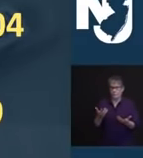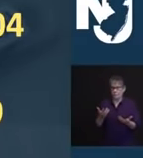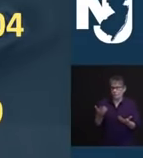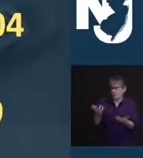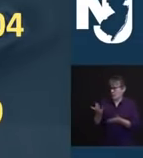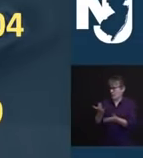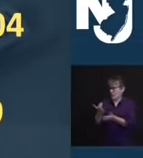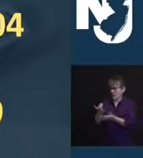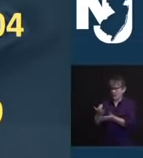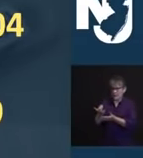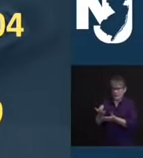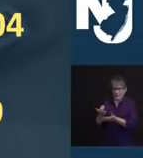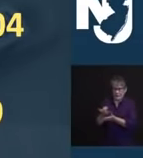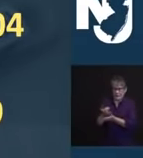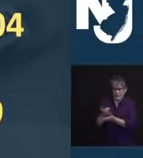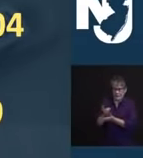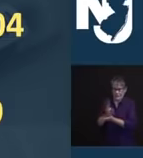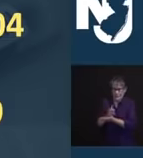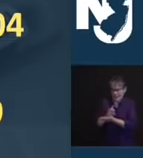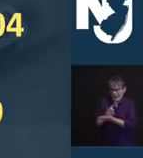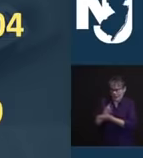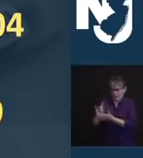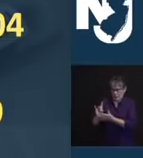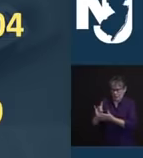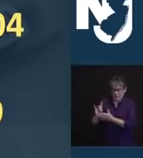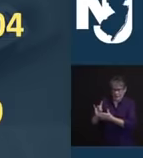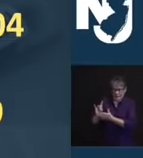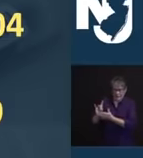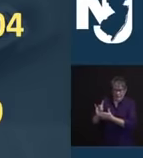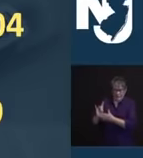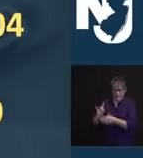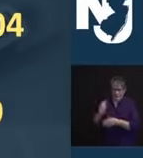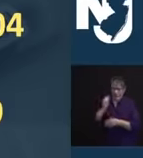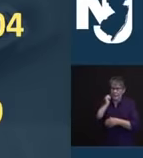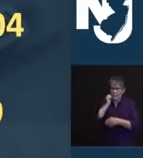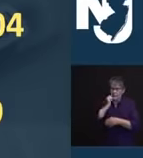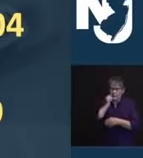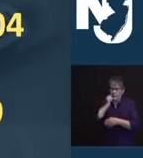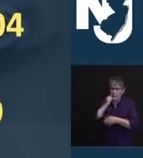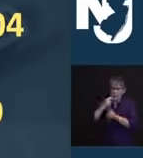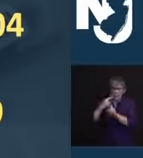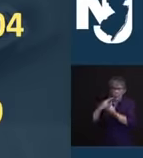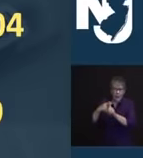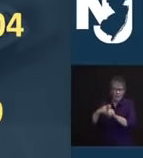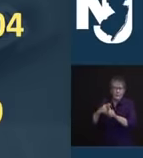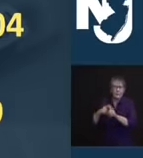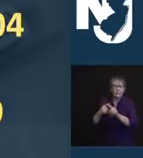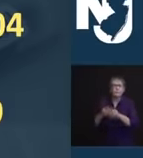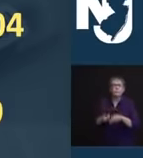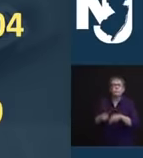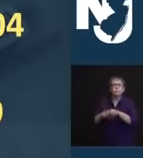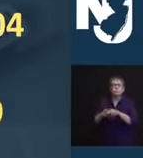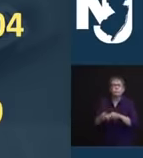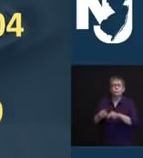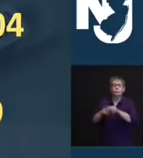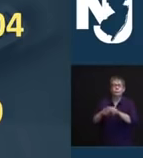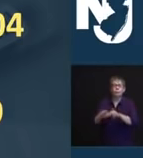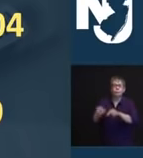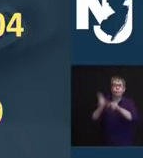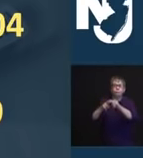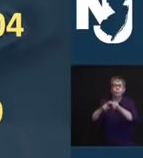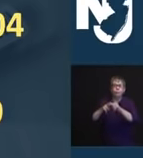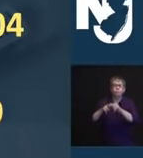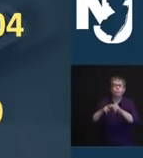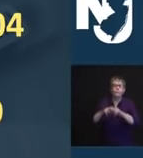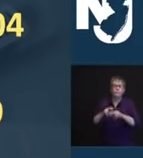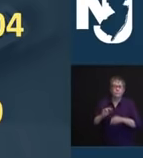reported cases has increased, so too, with a little bit of a lag, has the number of hospitalizations. And we know that some